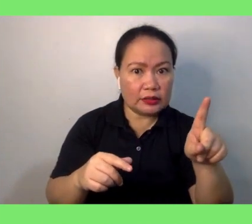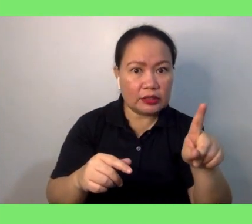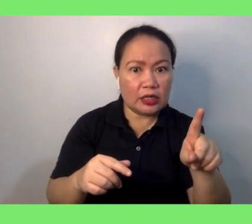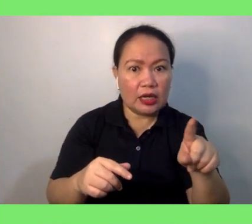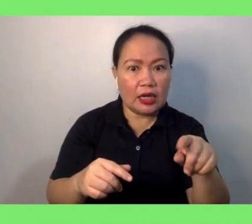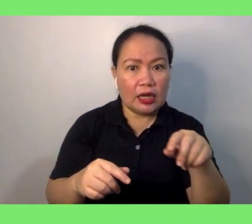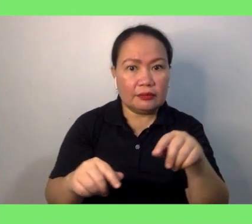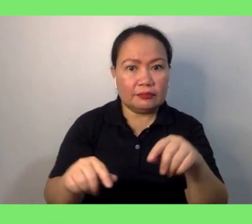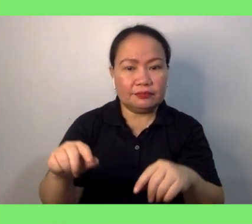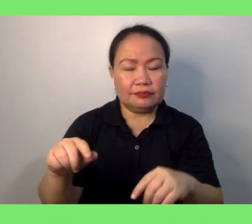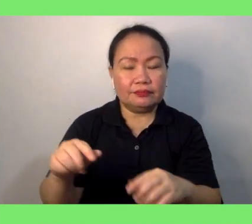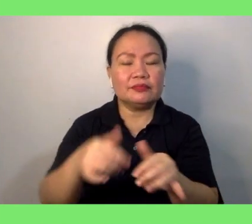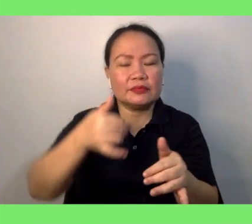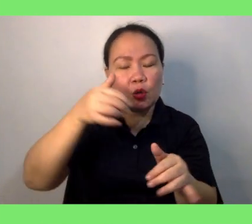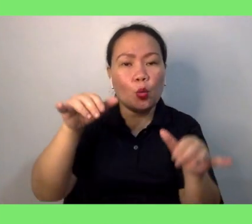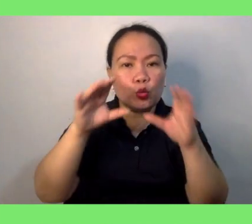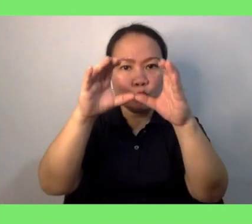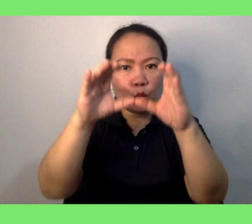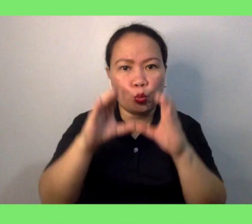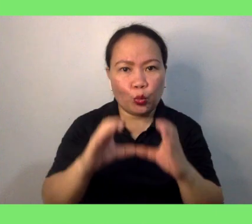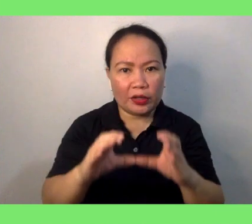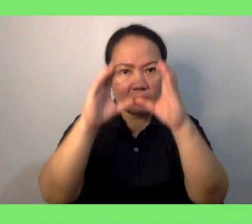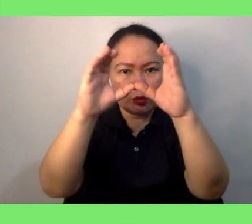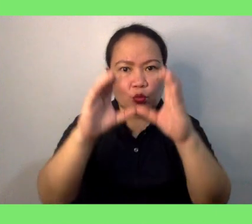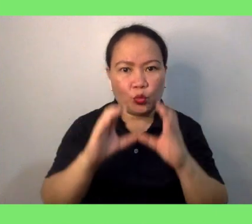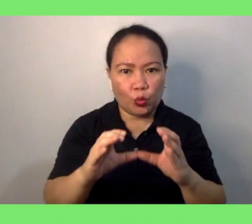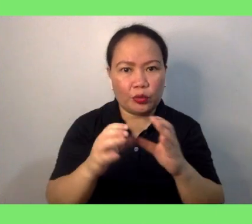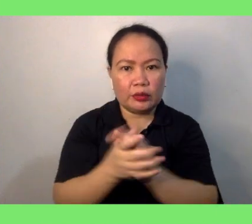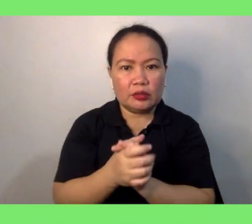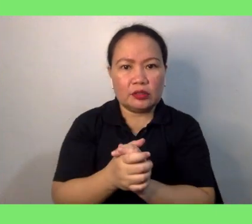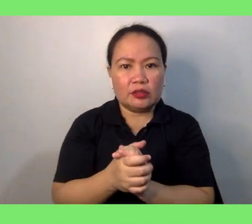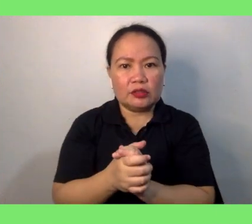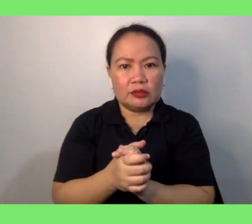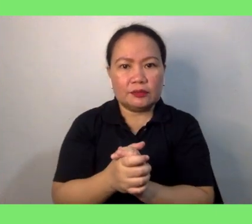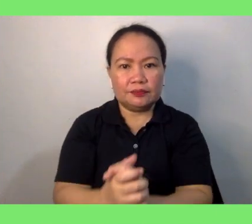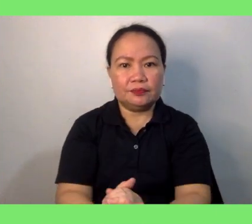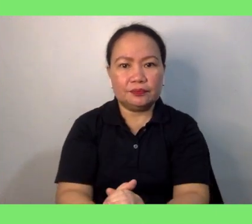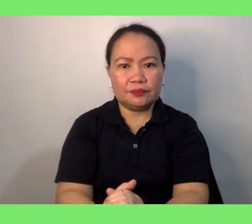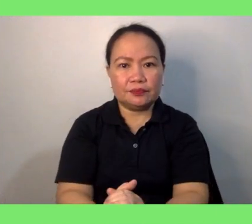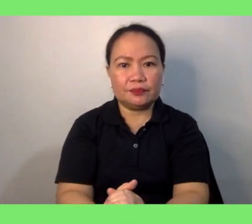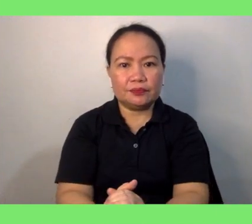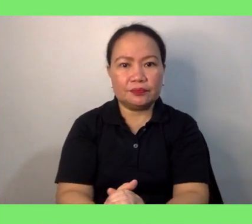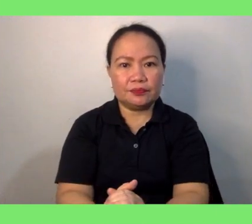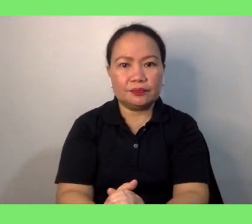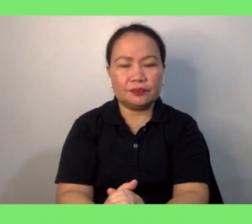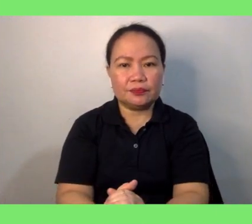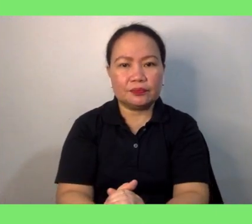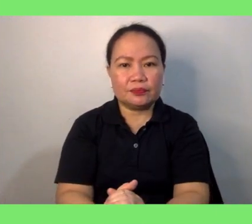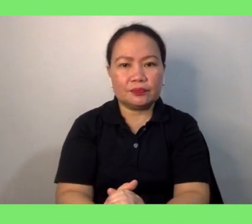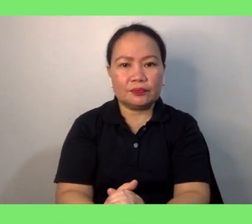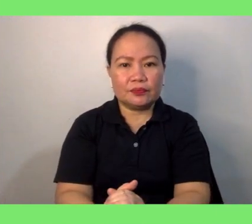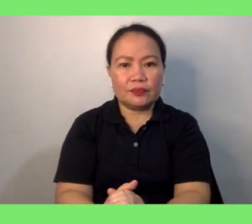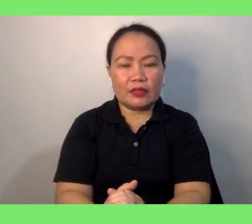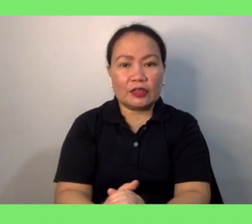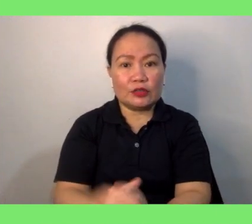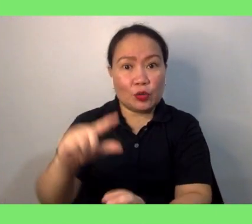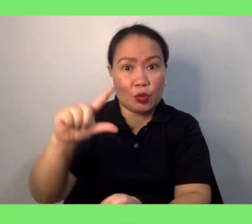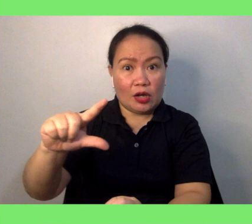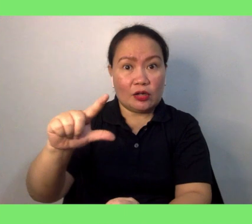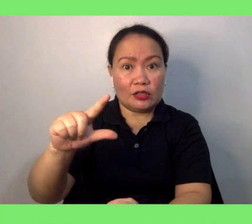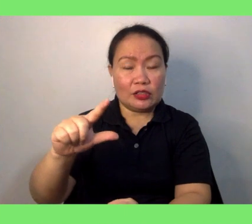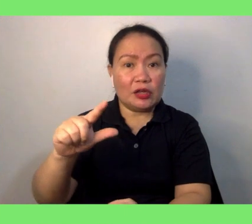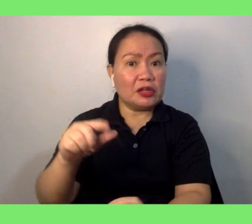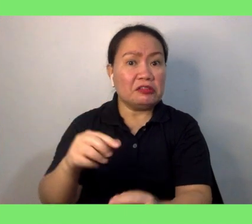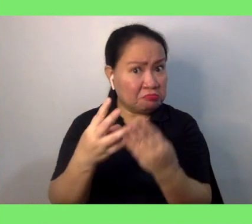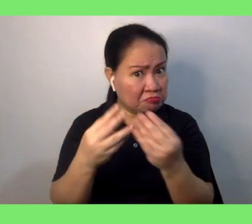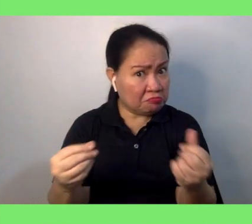angle 1 pareho. This is also 74 degrees. Okay? Nag-solve pa ba tayo? Hindi na. Ginamit lang natin yung concept